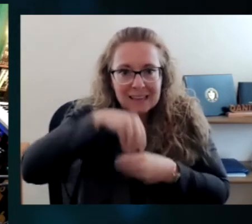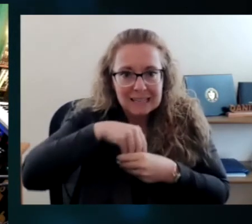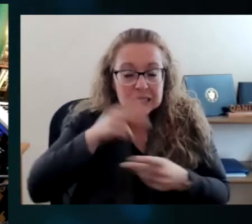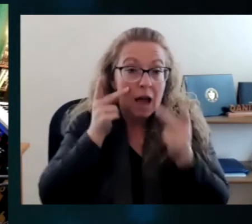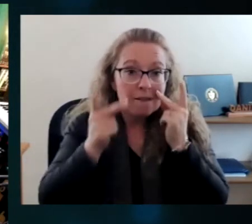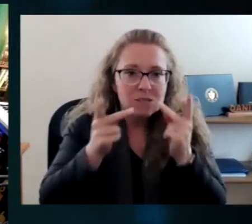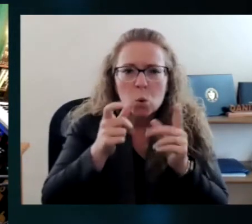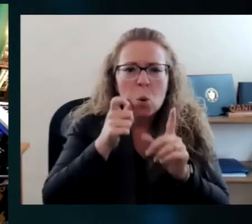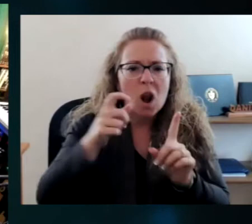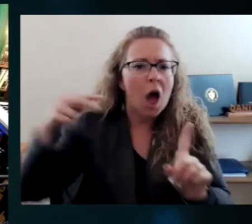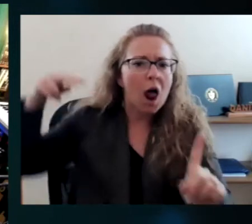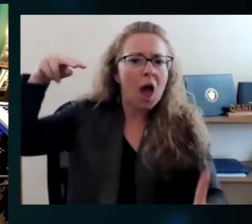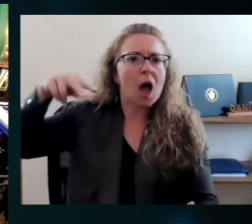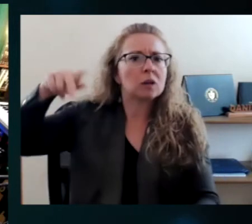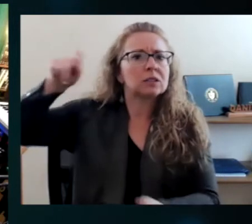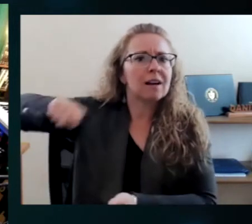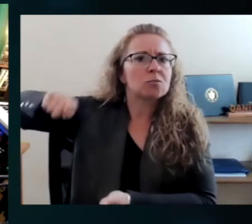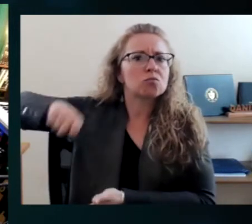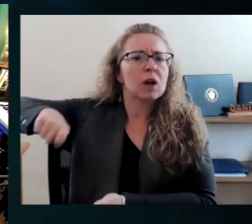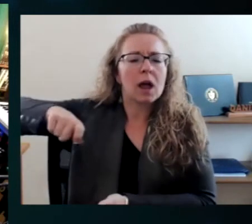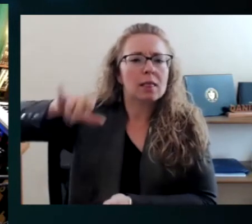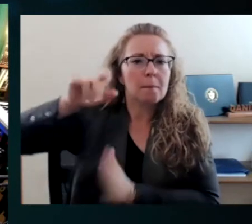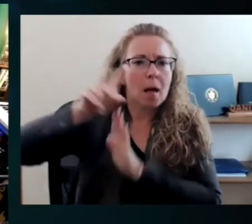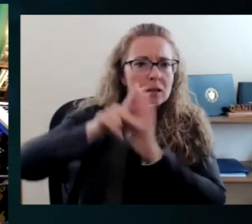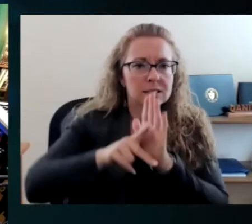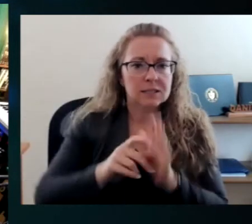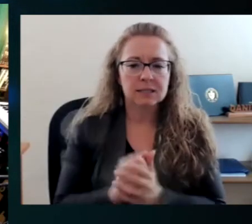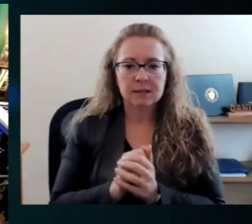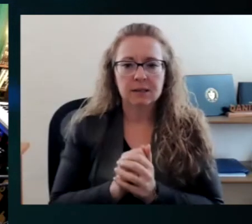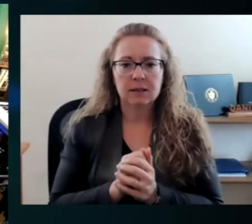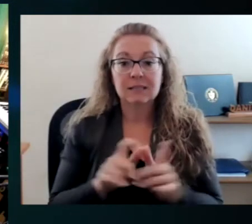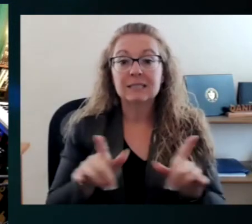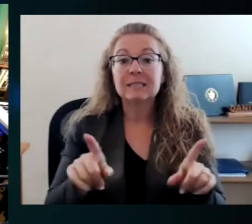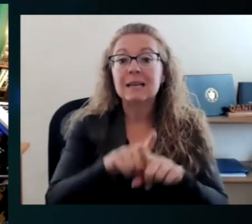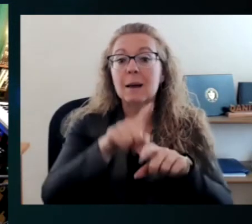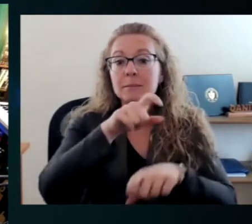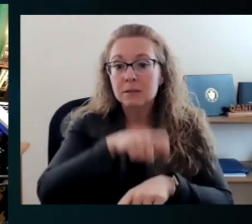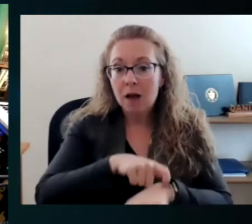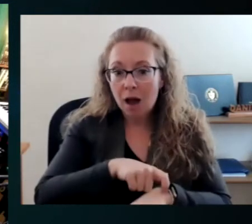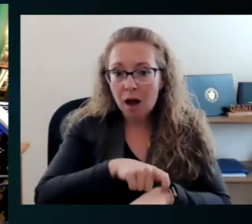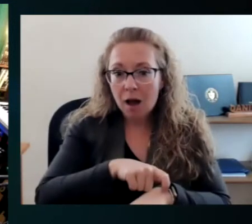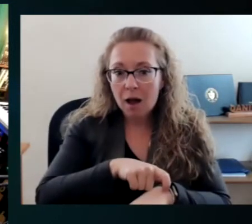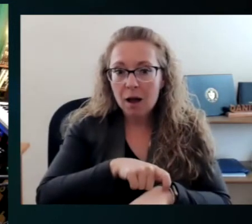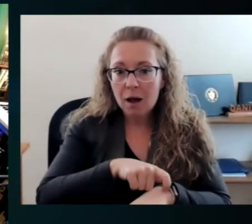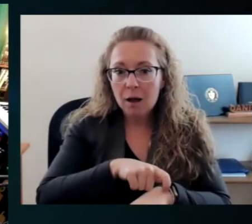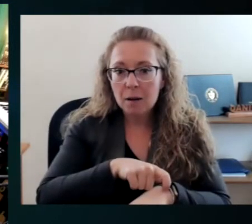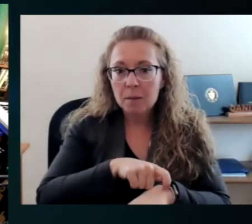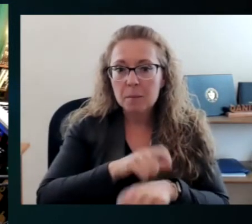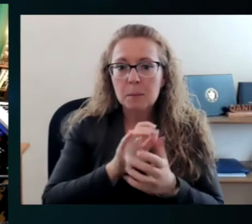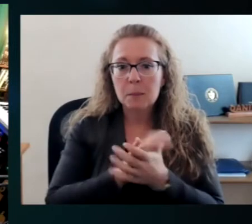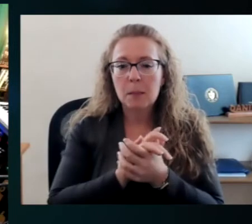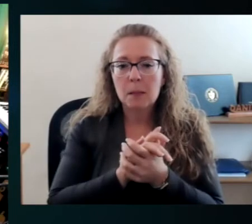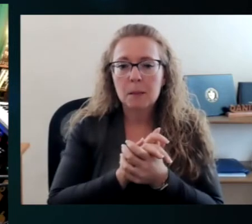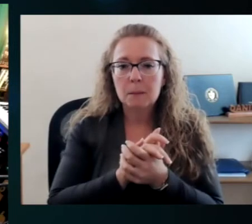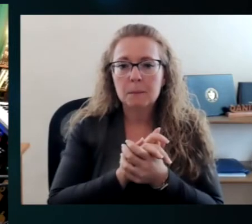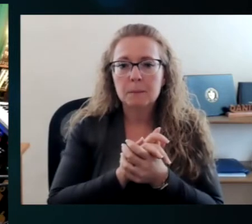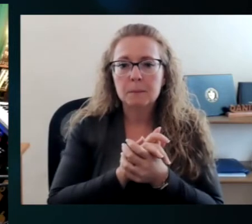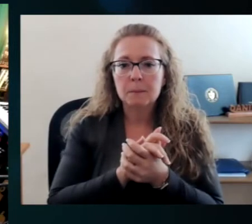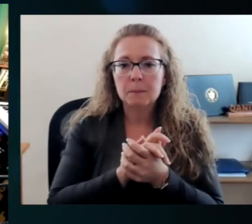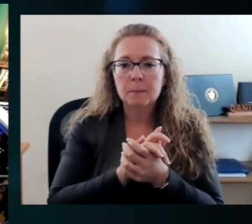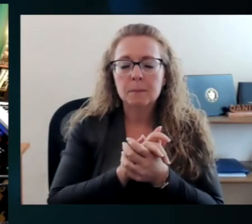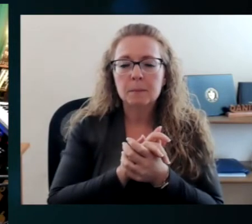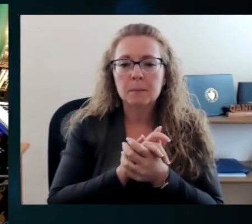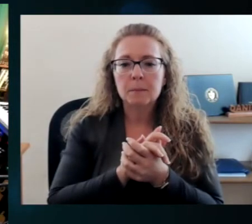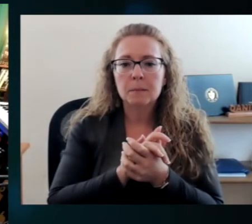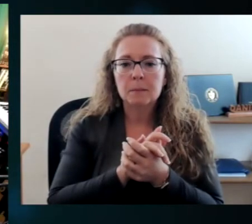time, it shouldn't always be the responsibility of the vulnerable group to do the